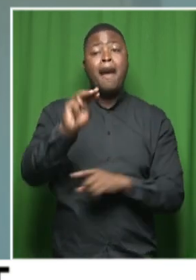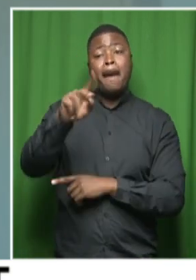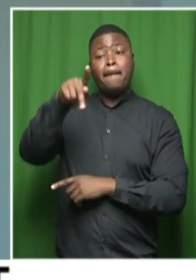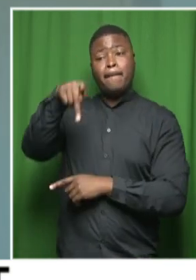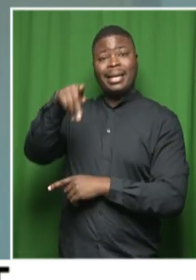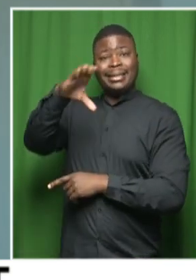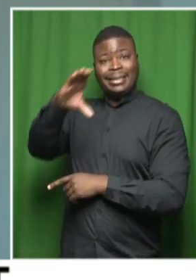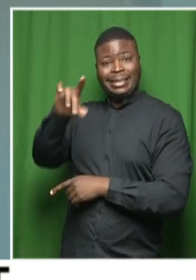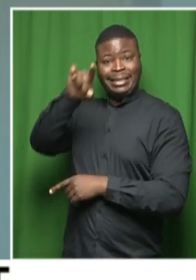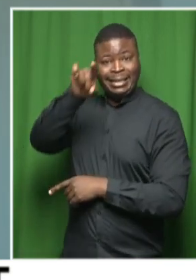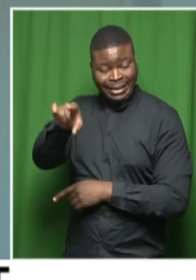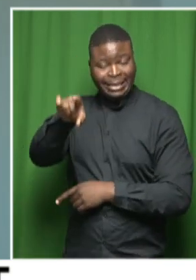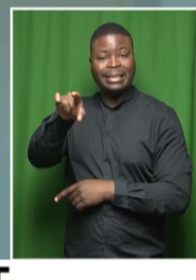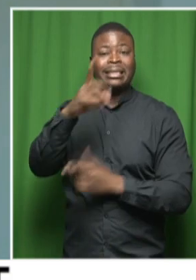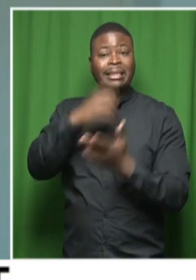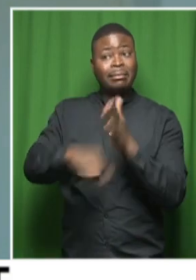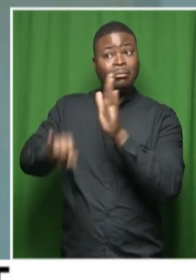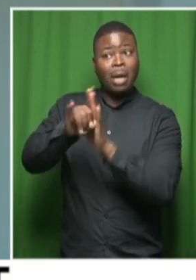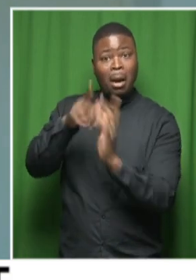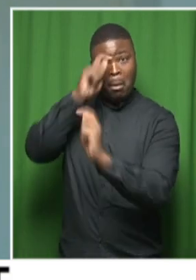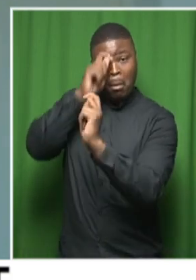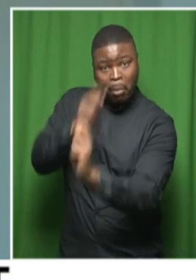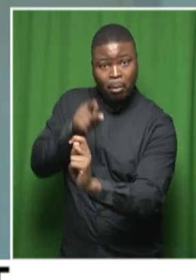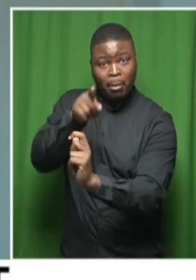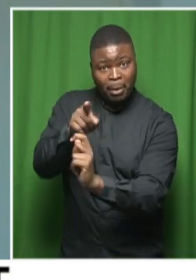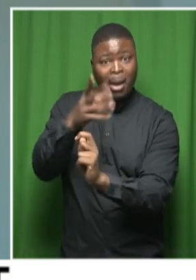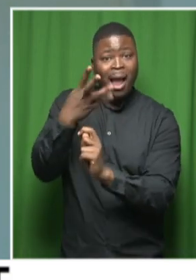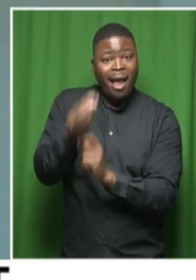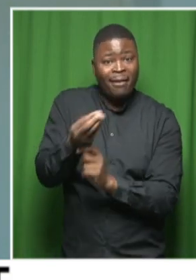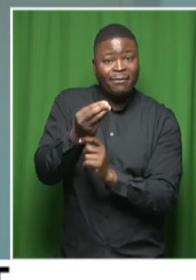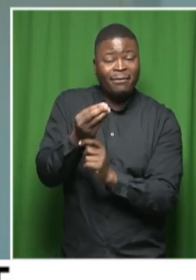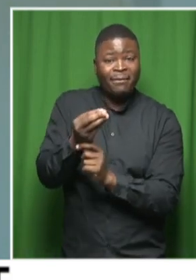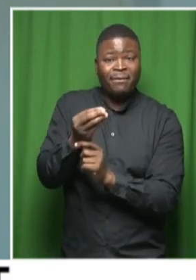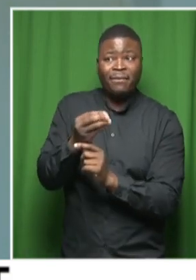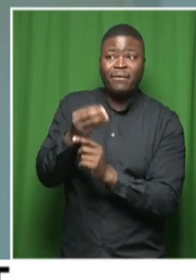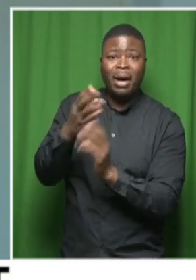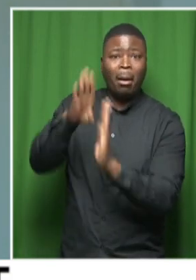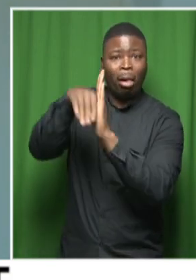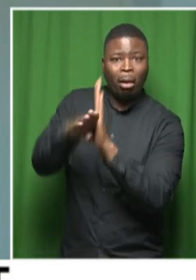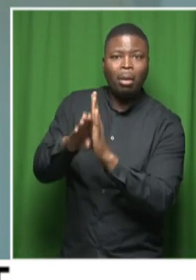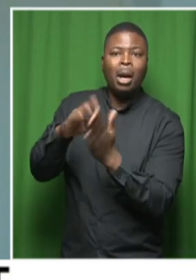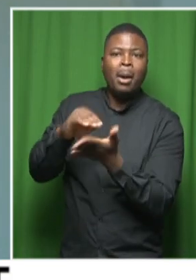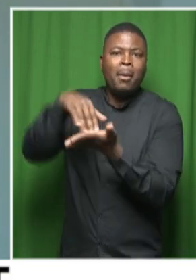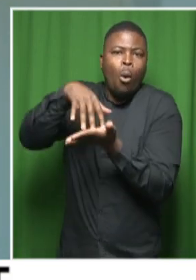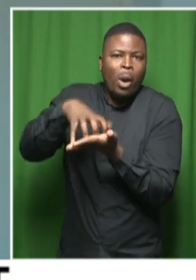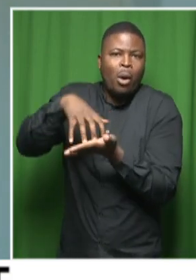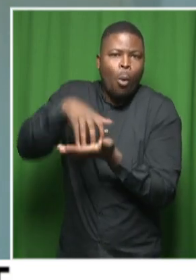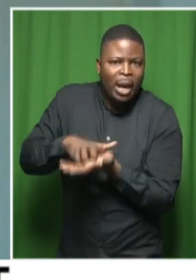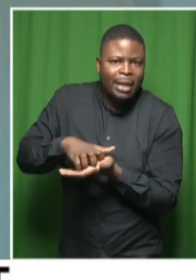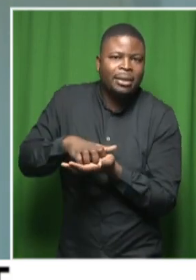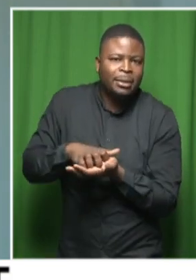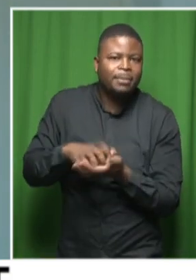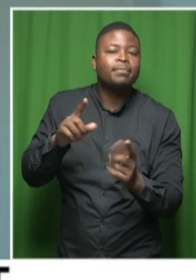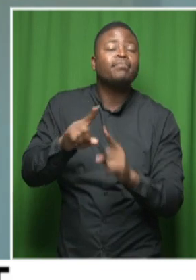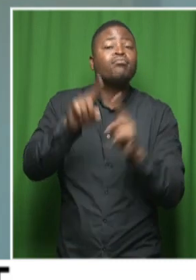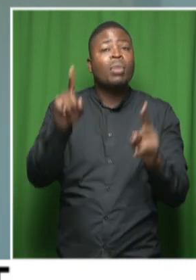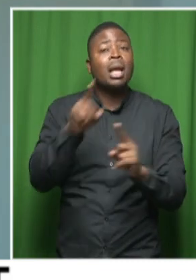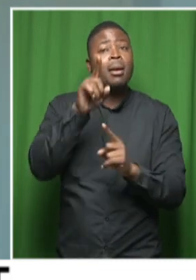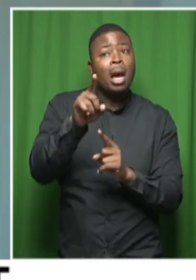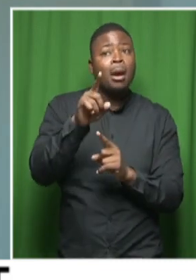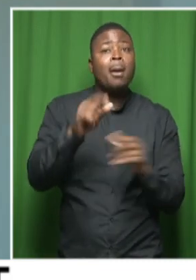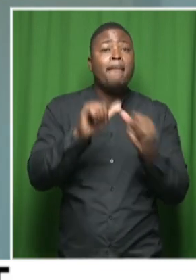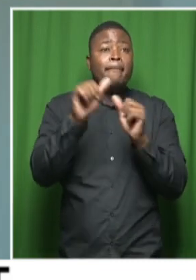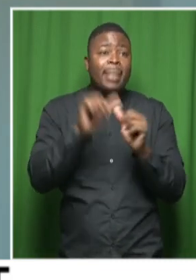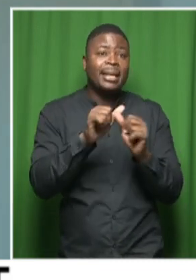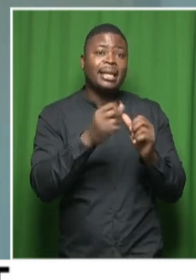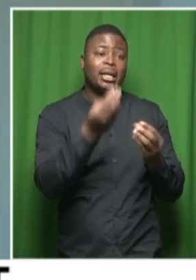sector capital formation has become weaker, they are not spending. So it means that by introducing or increasing interest rates, you are